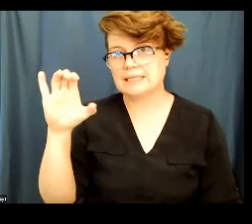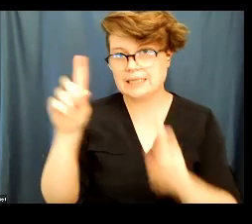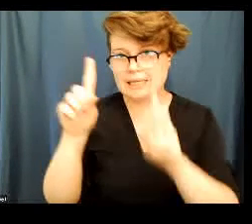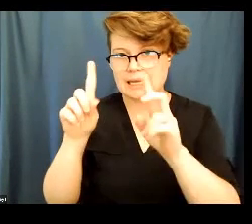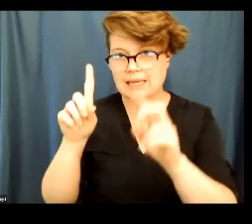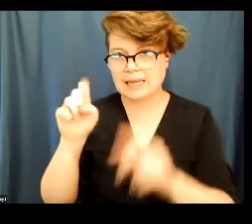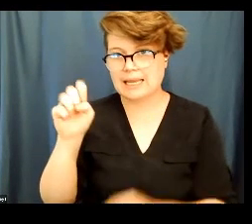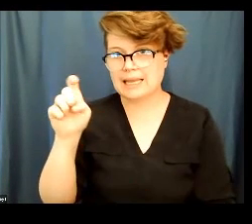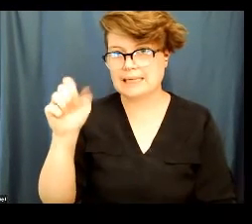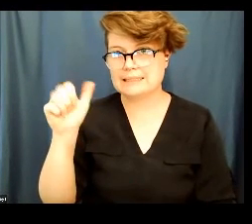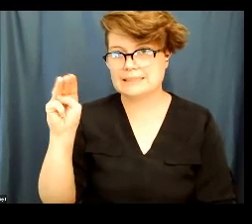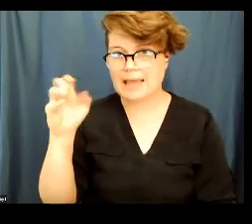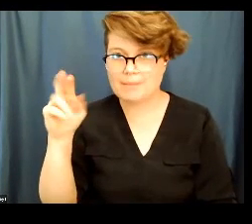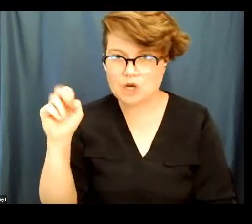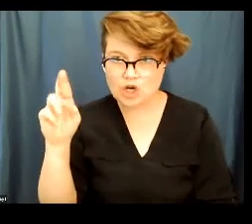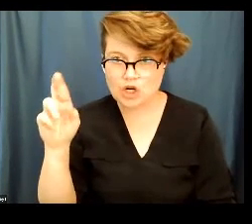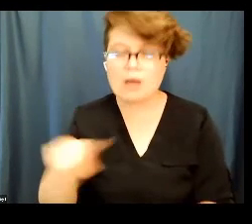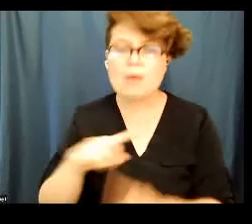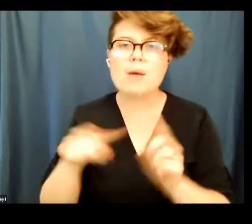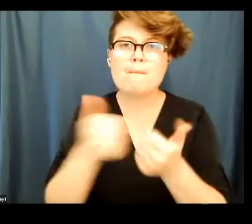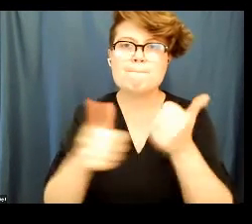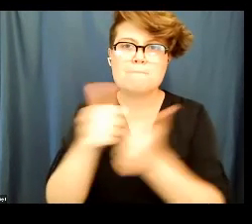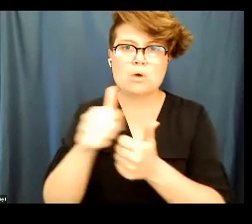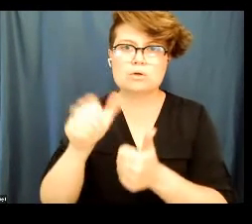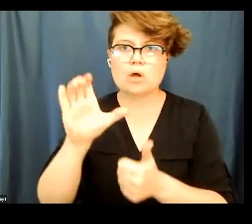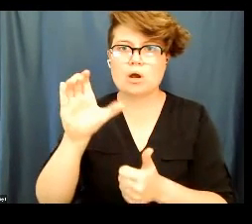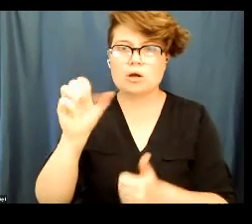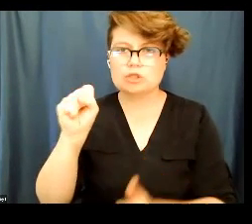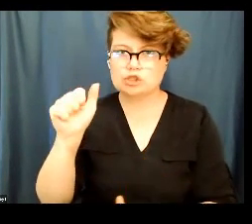or coordinated community response focused.